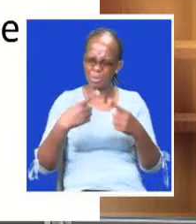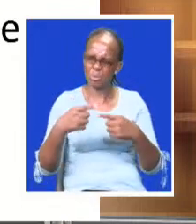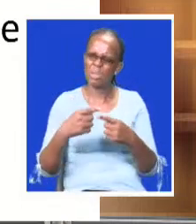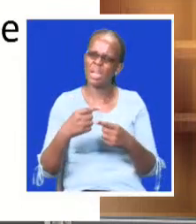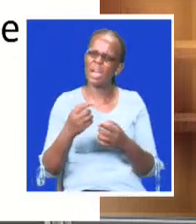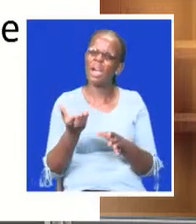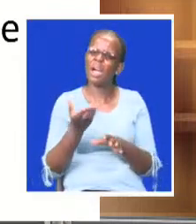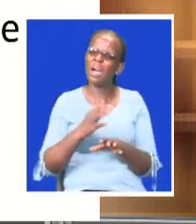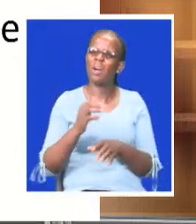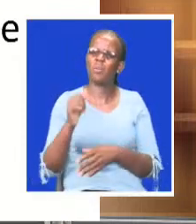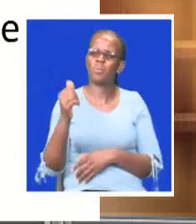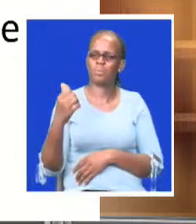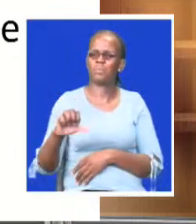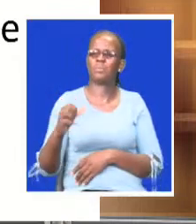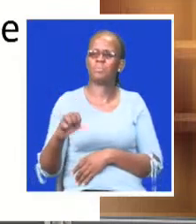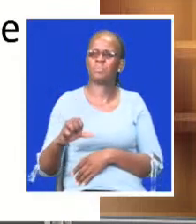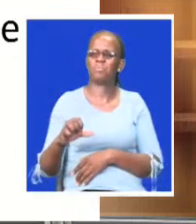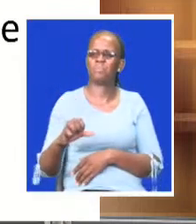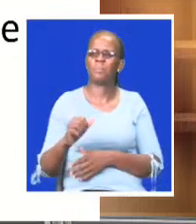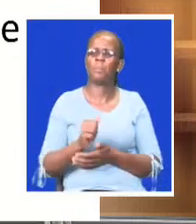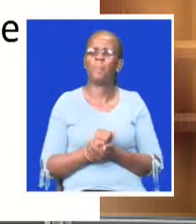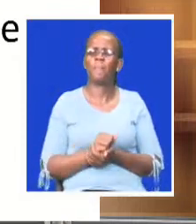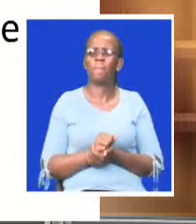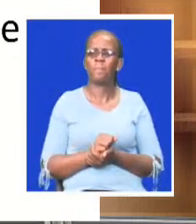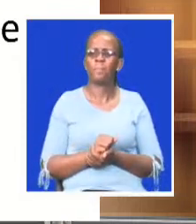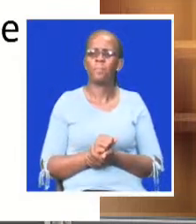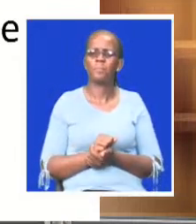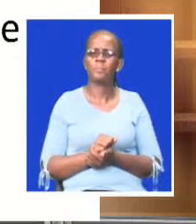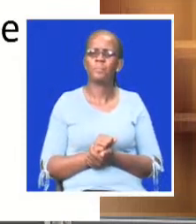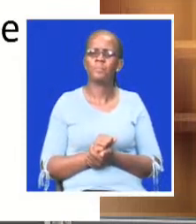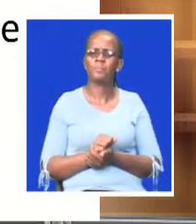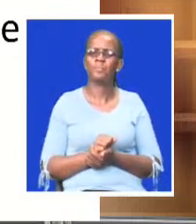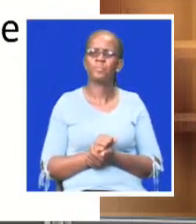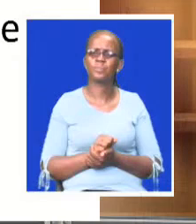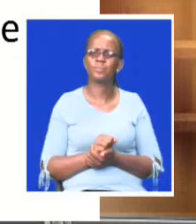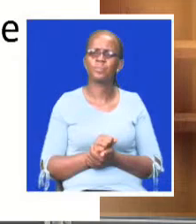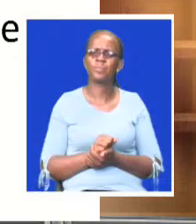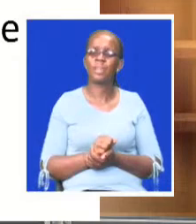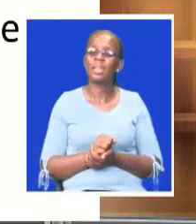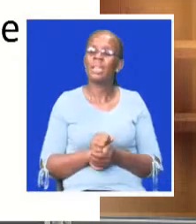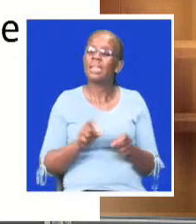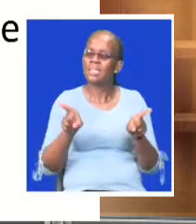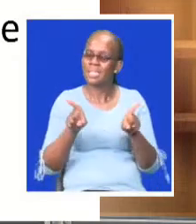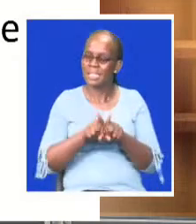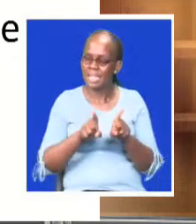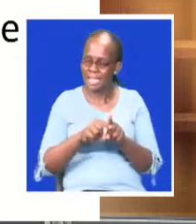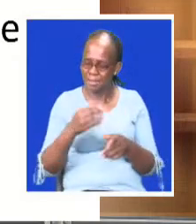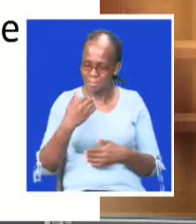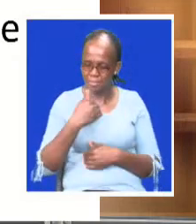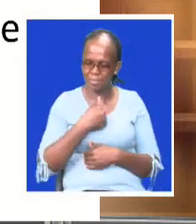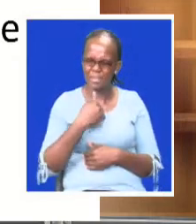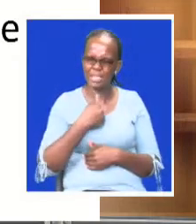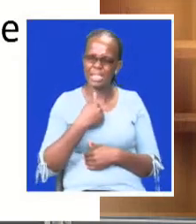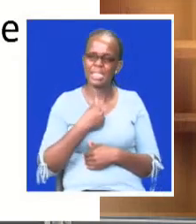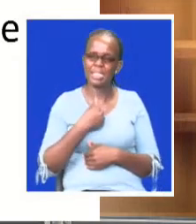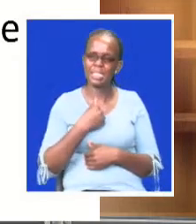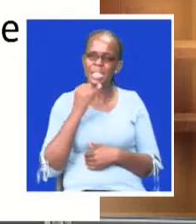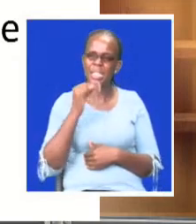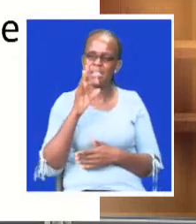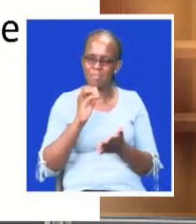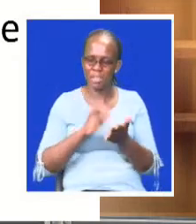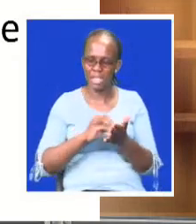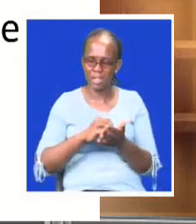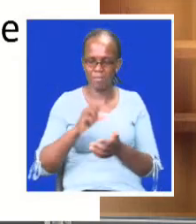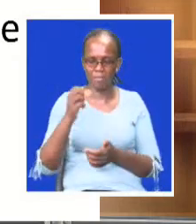Now they've sinned before God. And even us, if we sin, we do experience